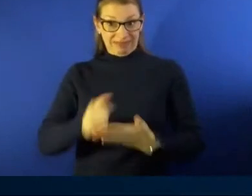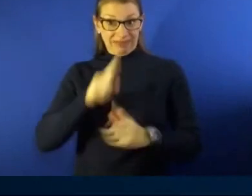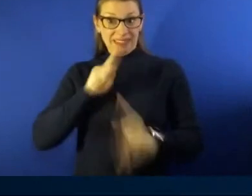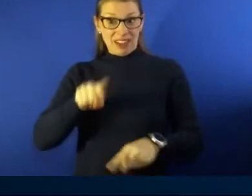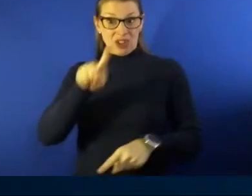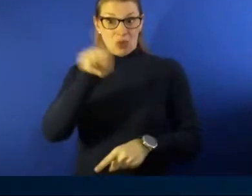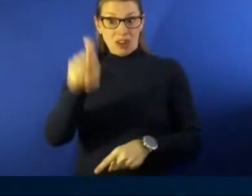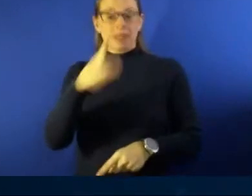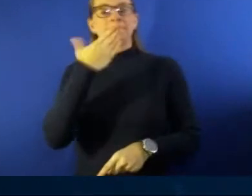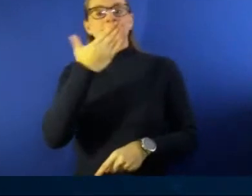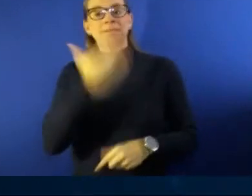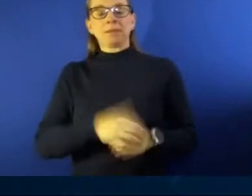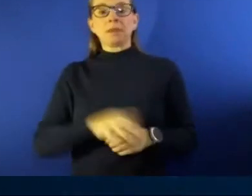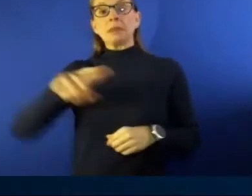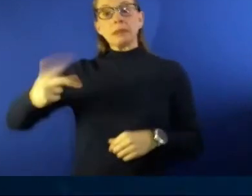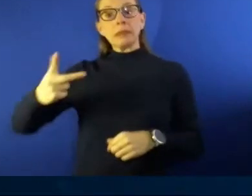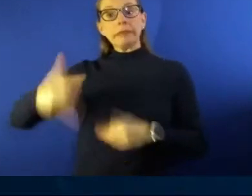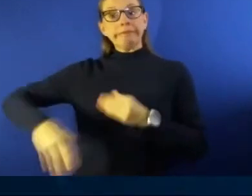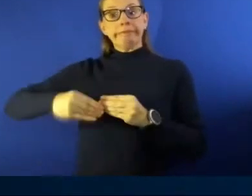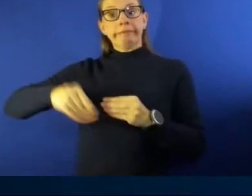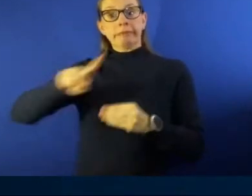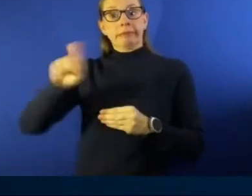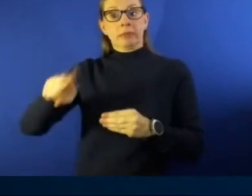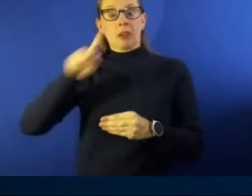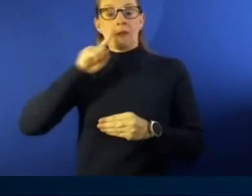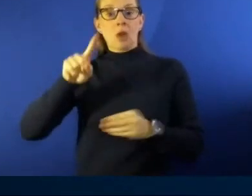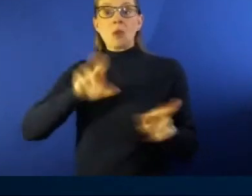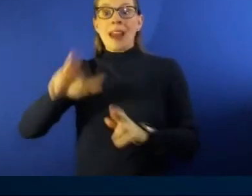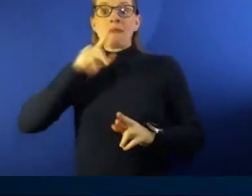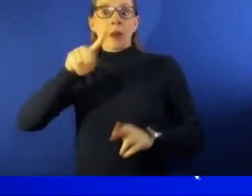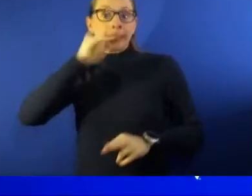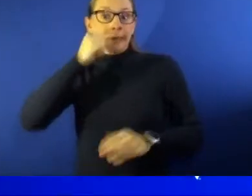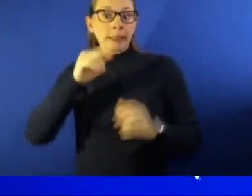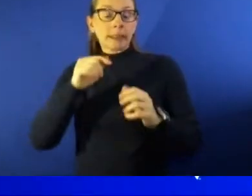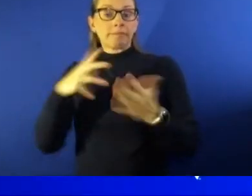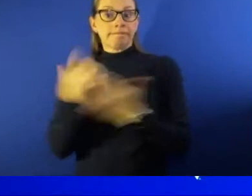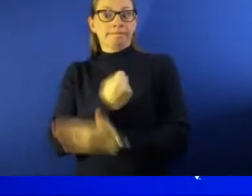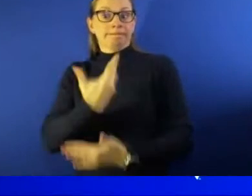It does. And then one second question as we get ready for kids with vaccines, that kind of thing.